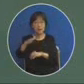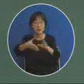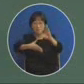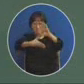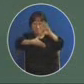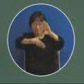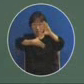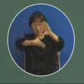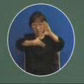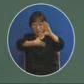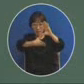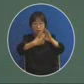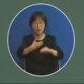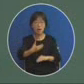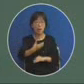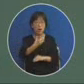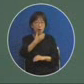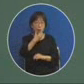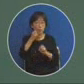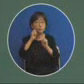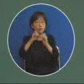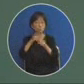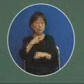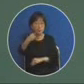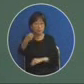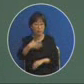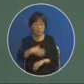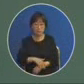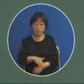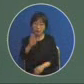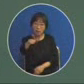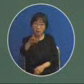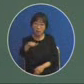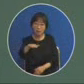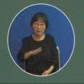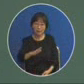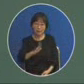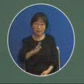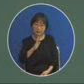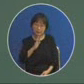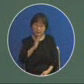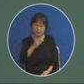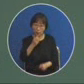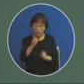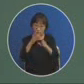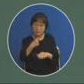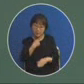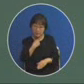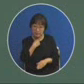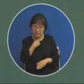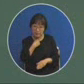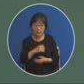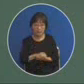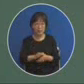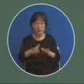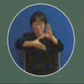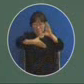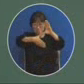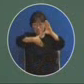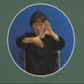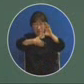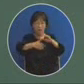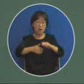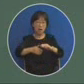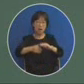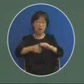we're going to go to South America to the missions, looked at me and said, you're thinking about this all wrong. Are you really going to share the gospel? Then call